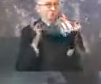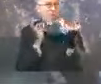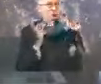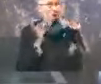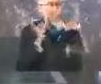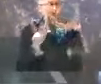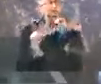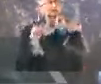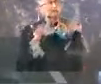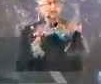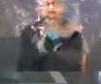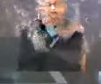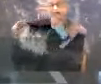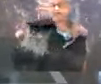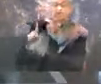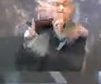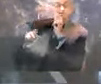chosen.